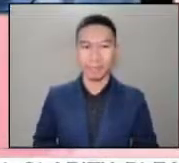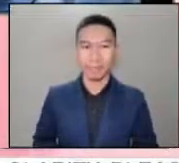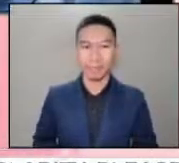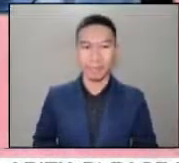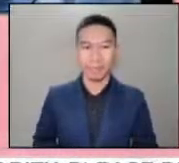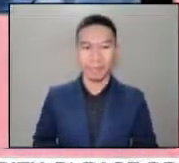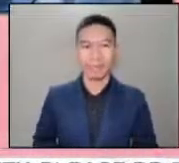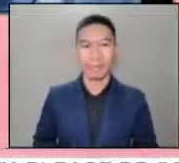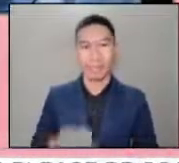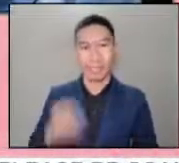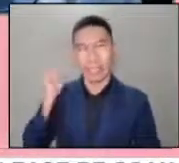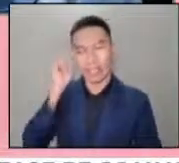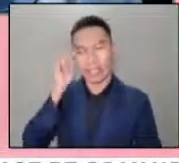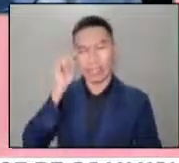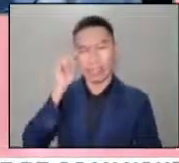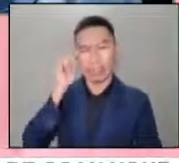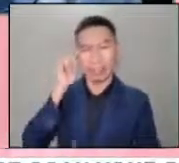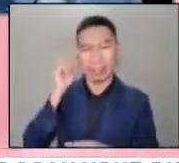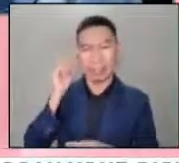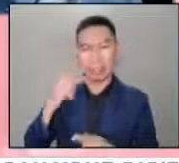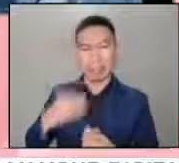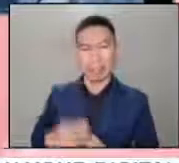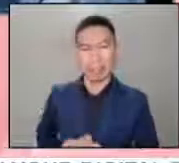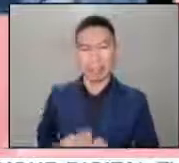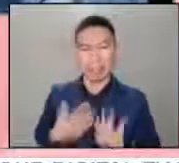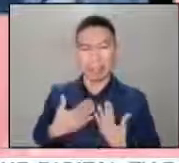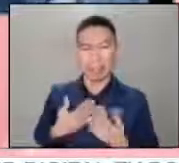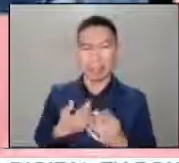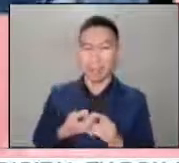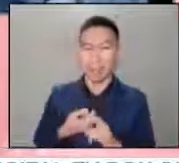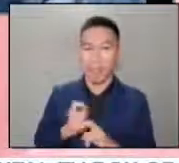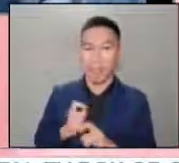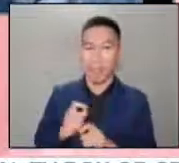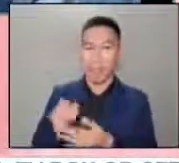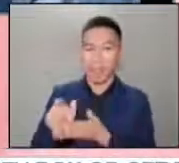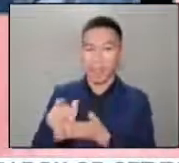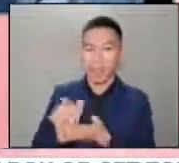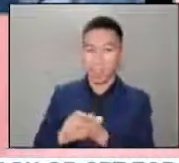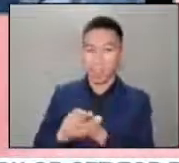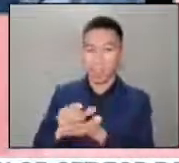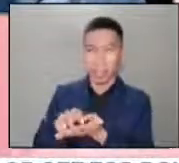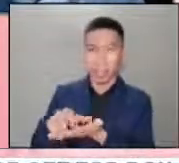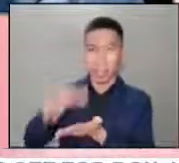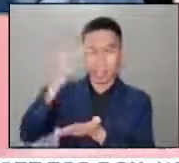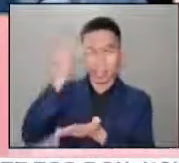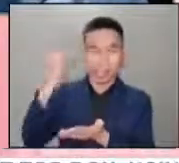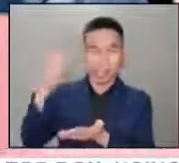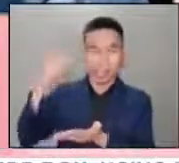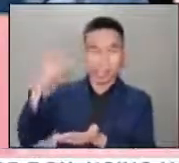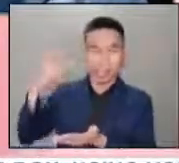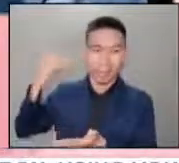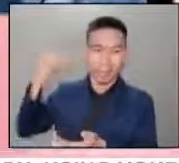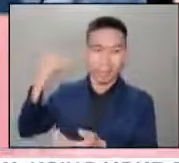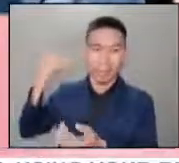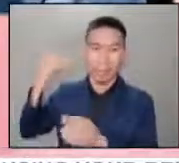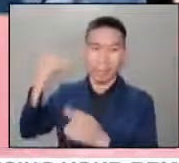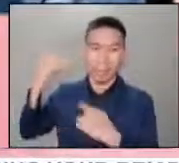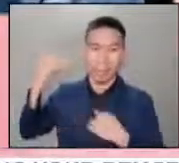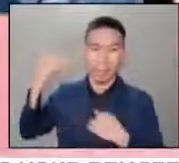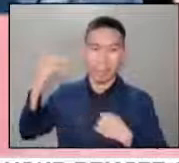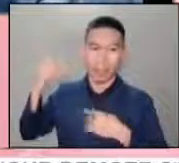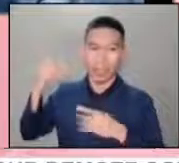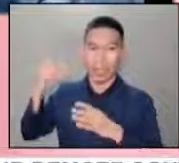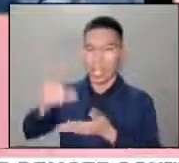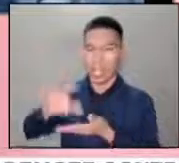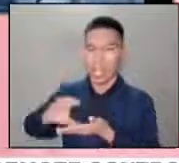I think it's I get an inspiration from the lessons that I have learned way back since I was still a college student. Marami